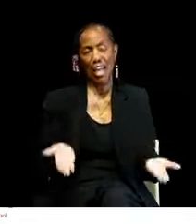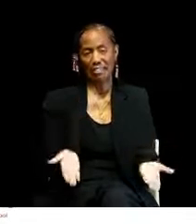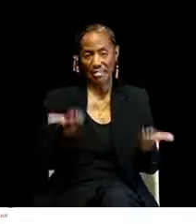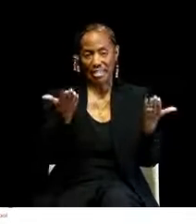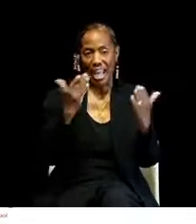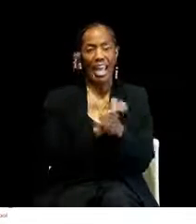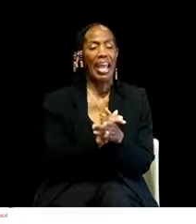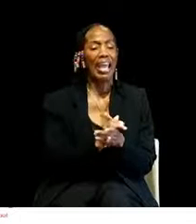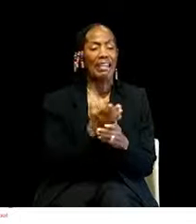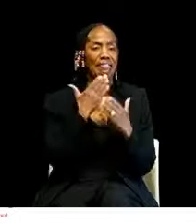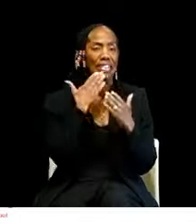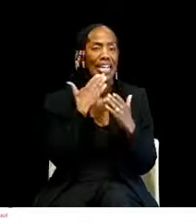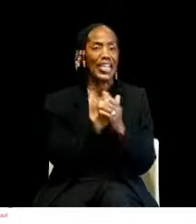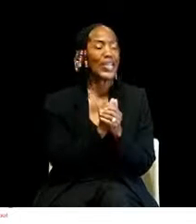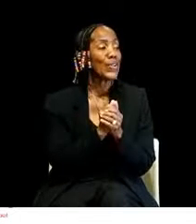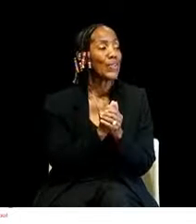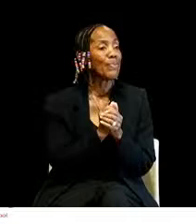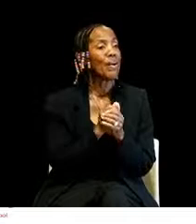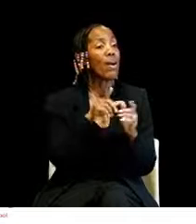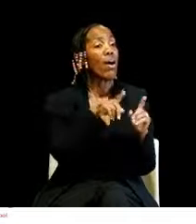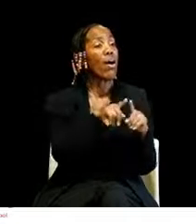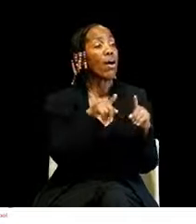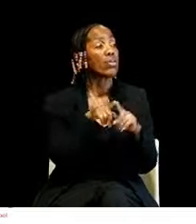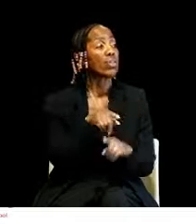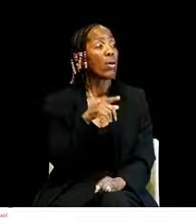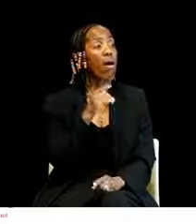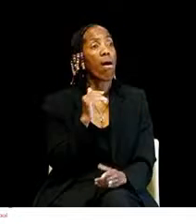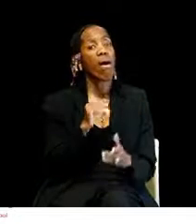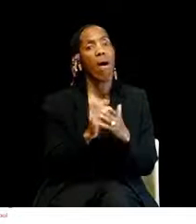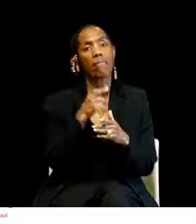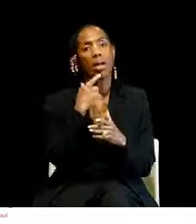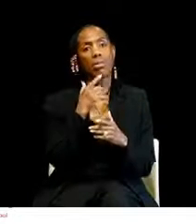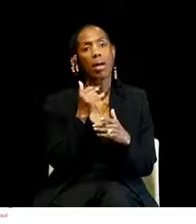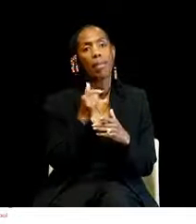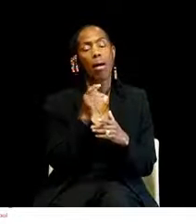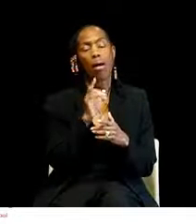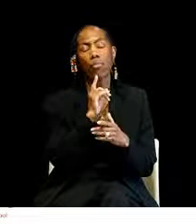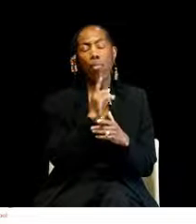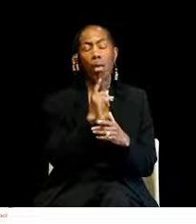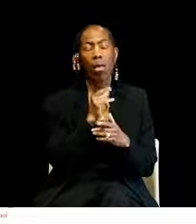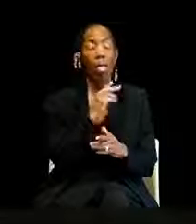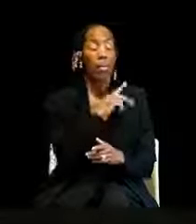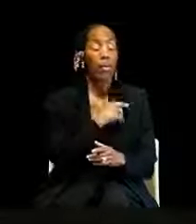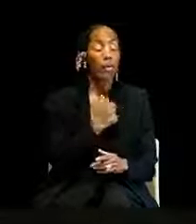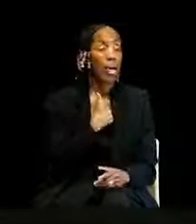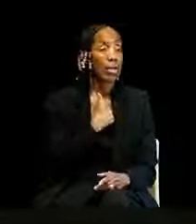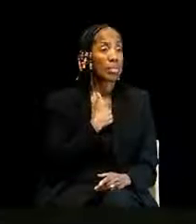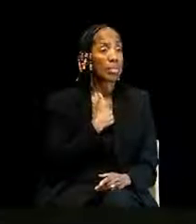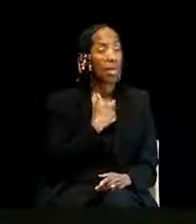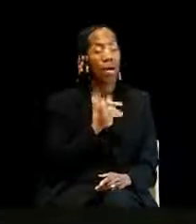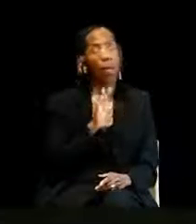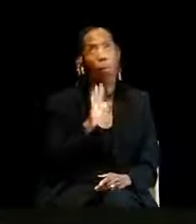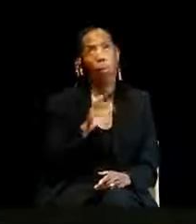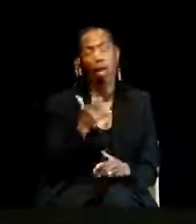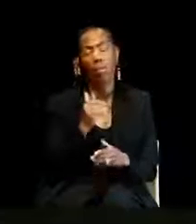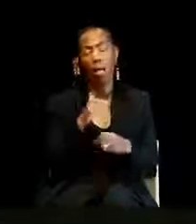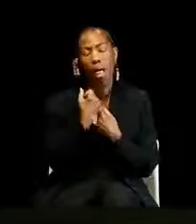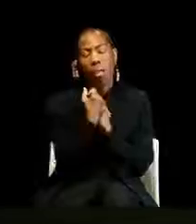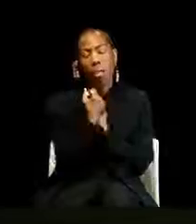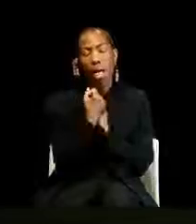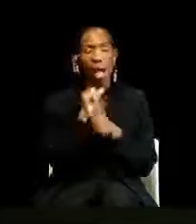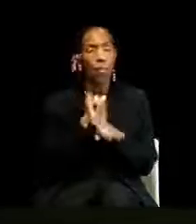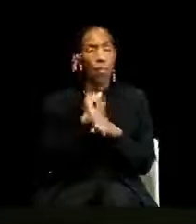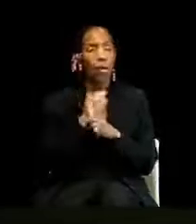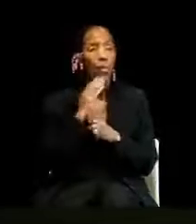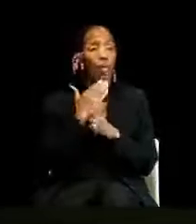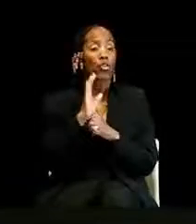Thank you. And I've said it many times before, but on a very personal level, one of the greatest things of working with Creative Mornings Baltimore is an